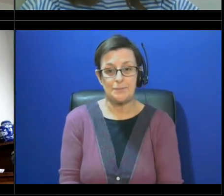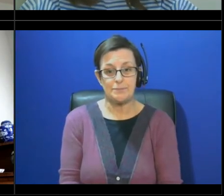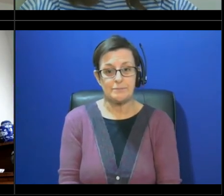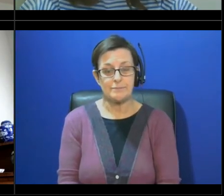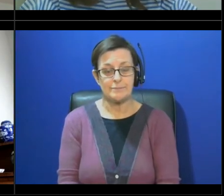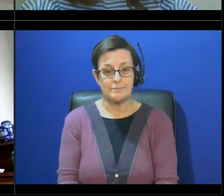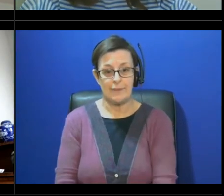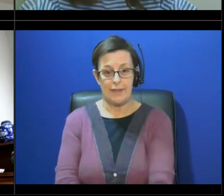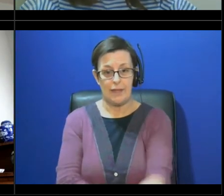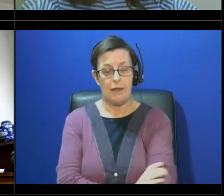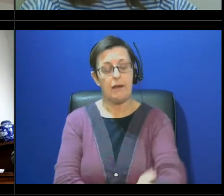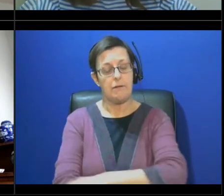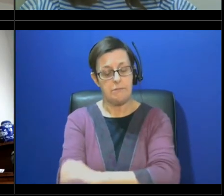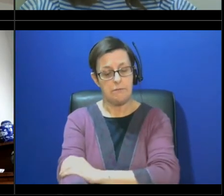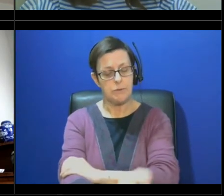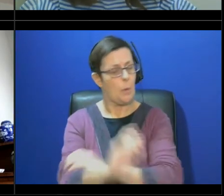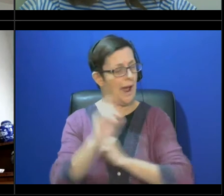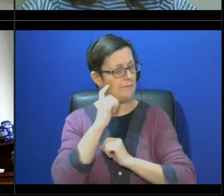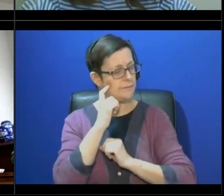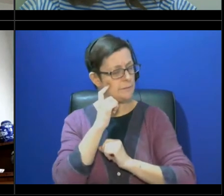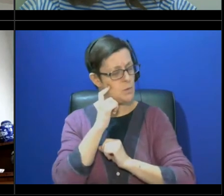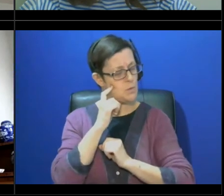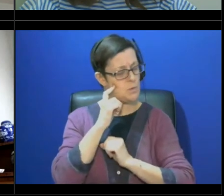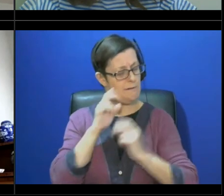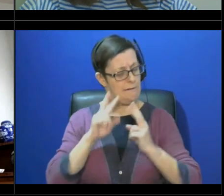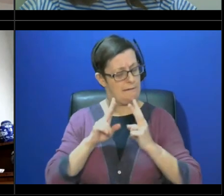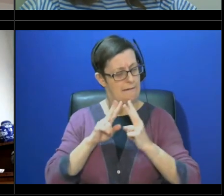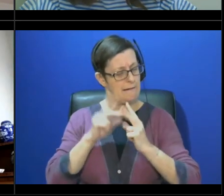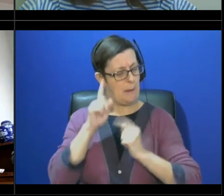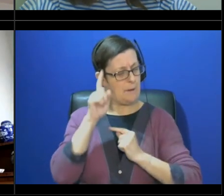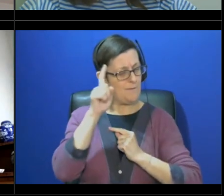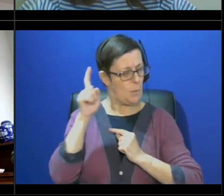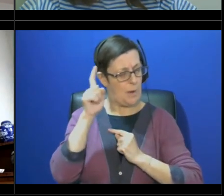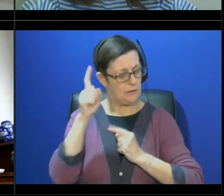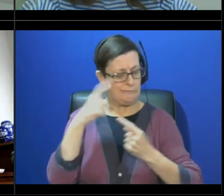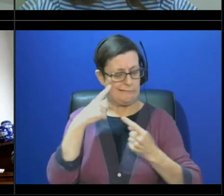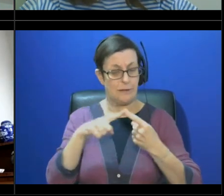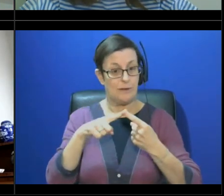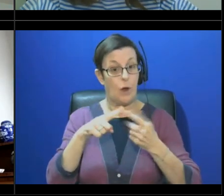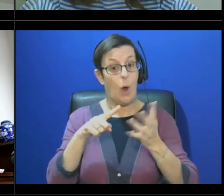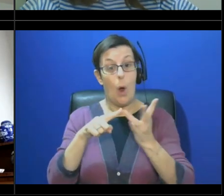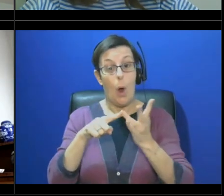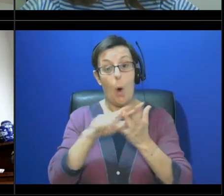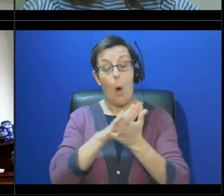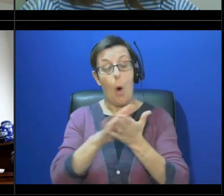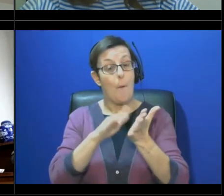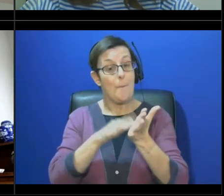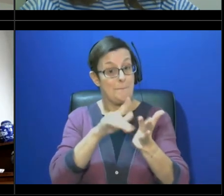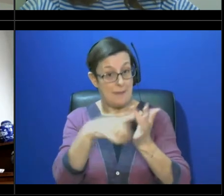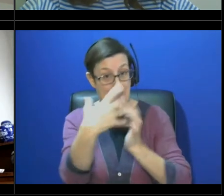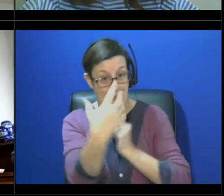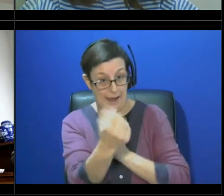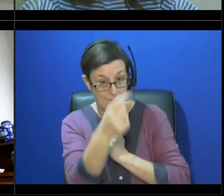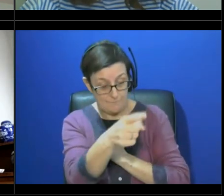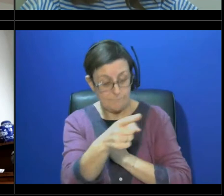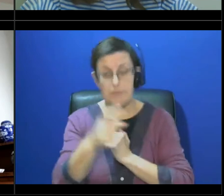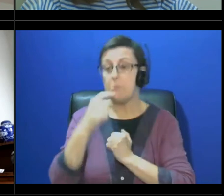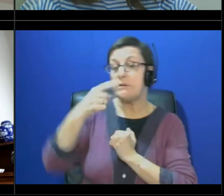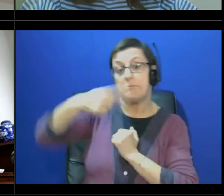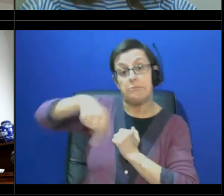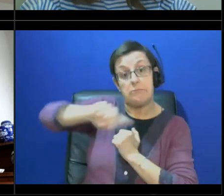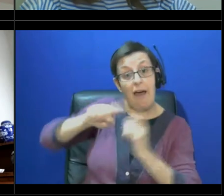questions from that. Obviously we've got OHMI here this afternoon. Are there other charities out there who